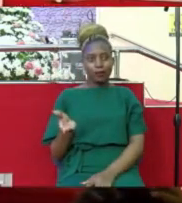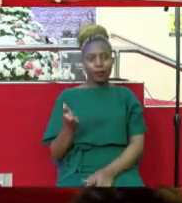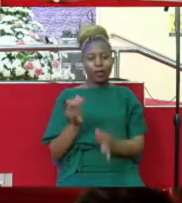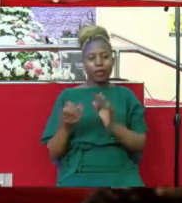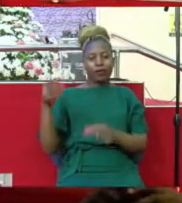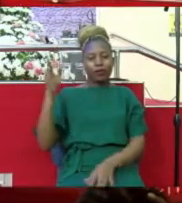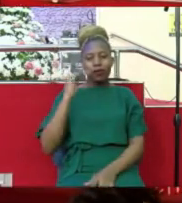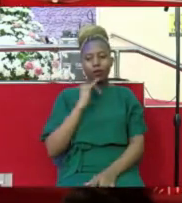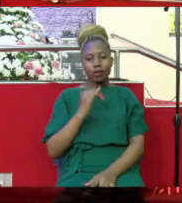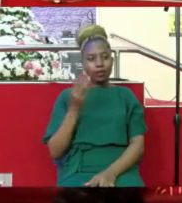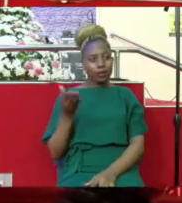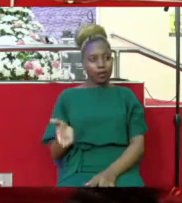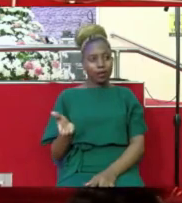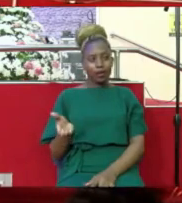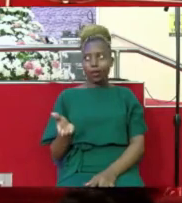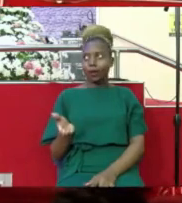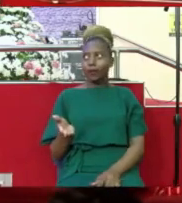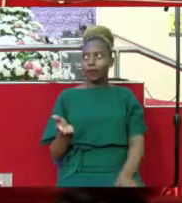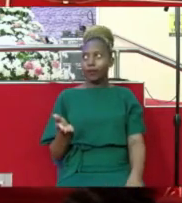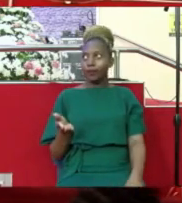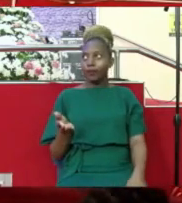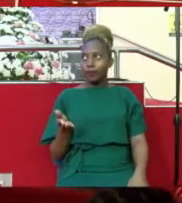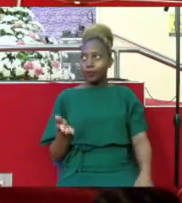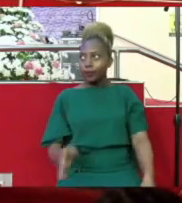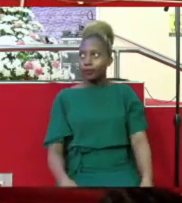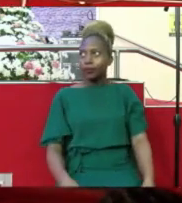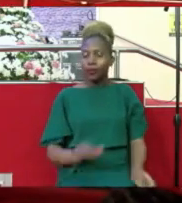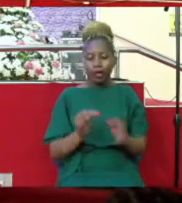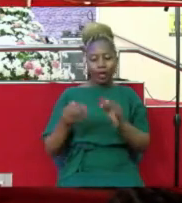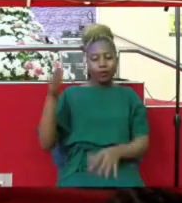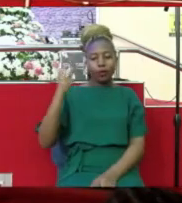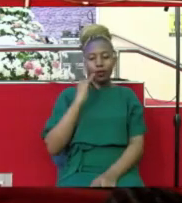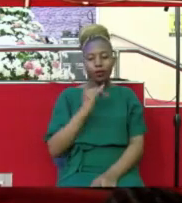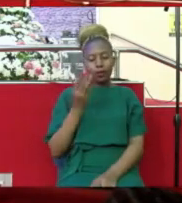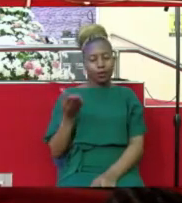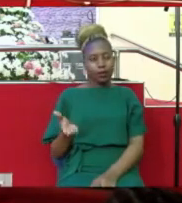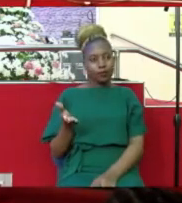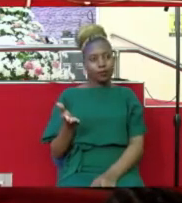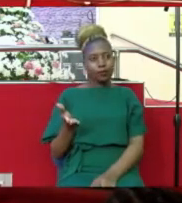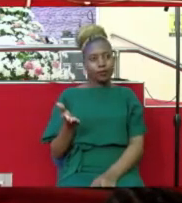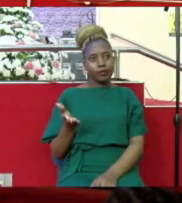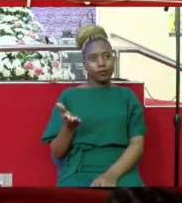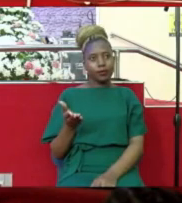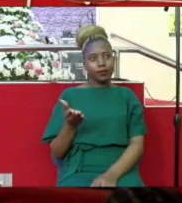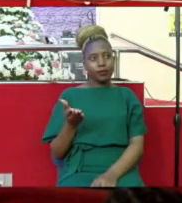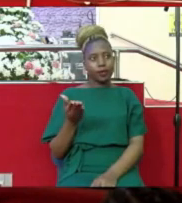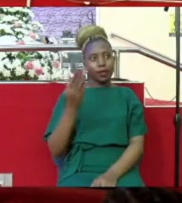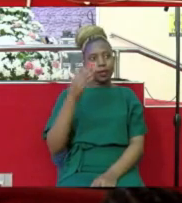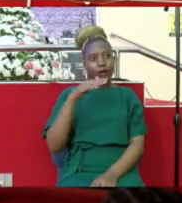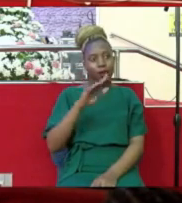here, the miraculous is here. If God is here, the supernatural is